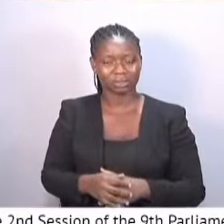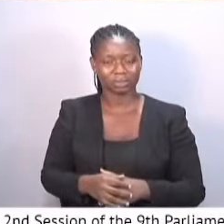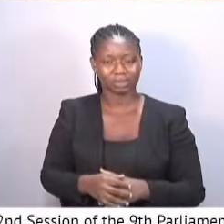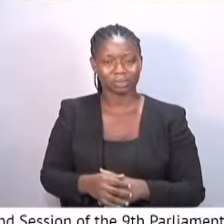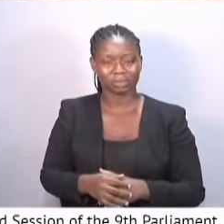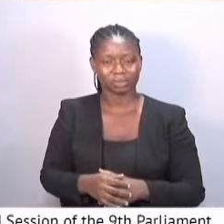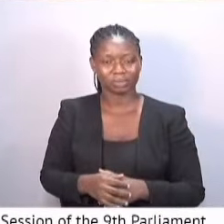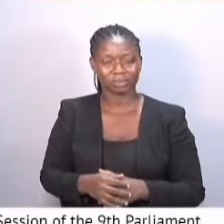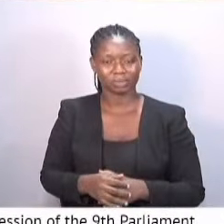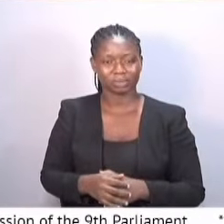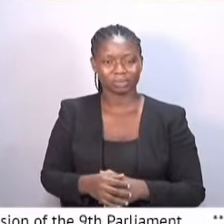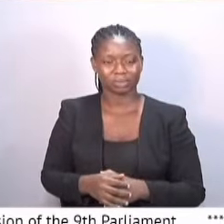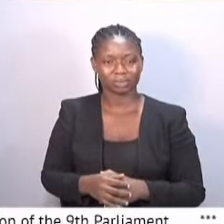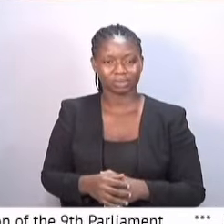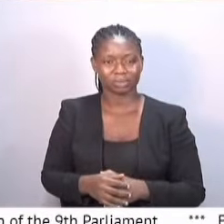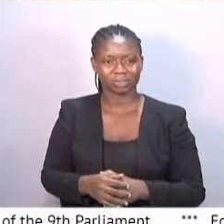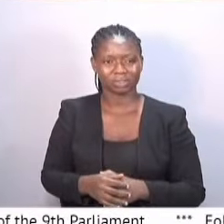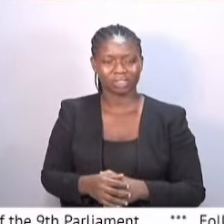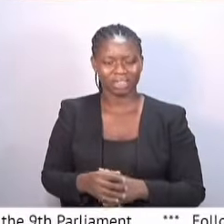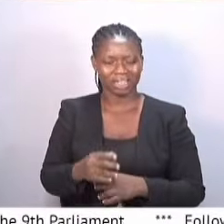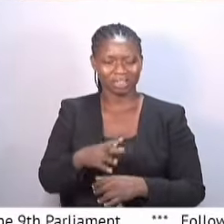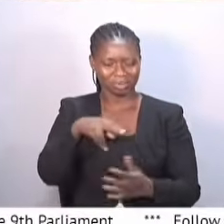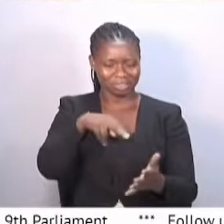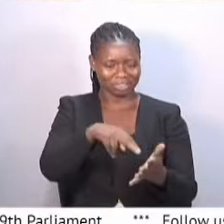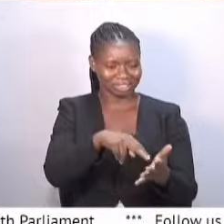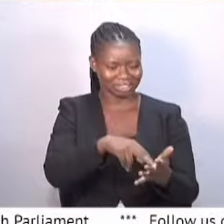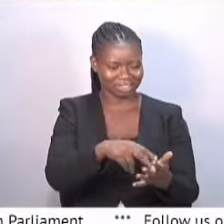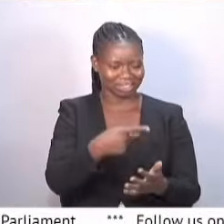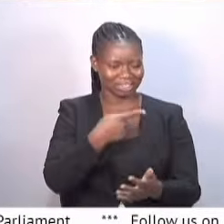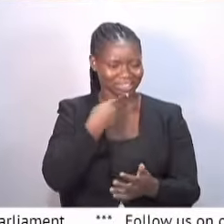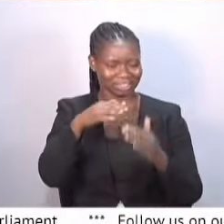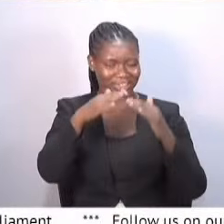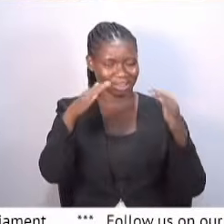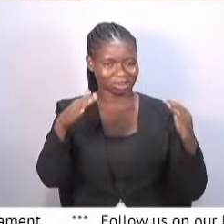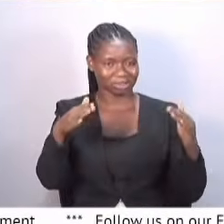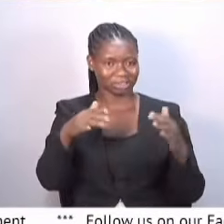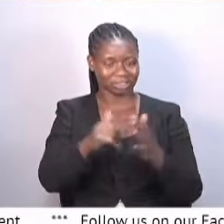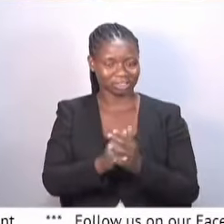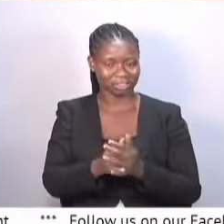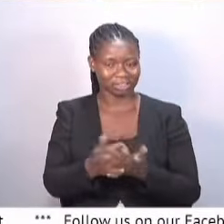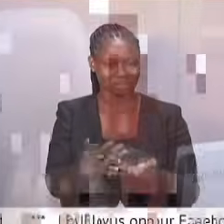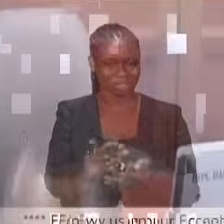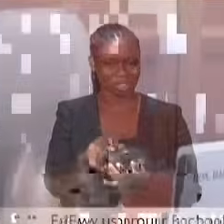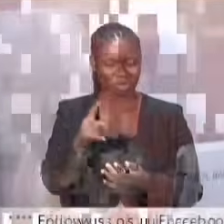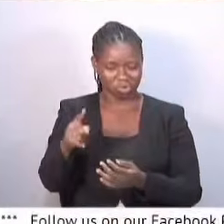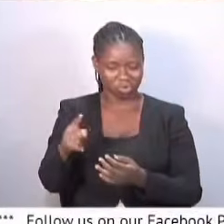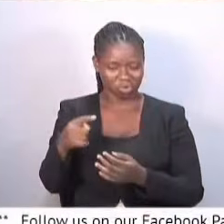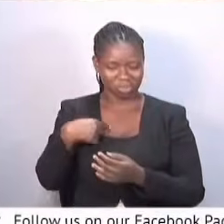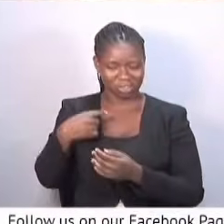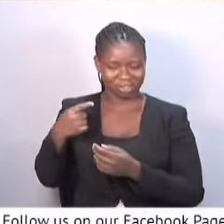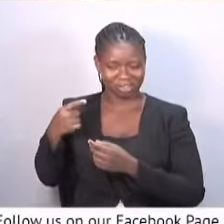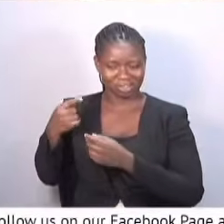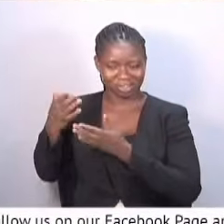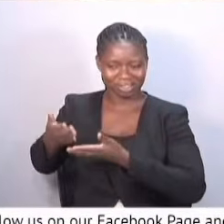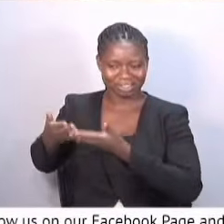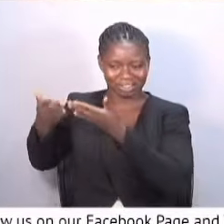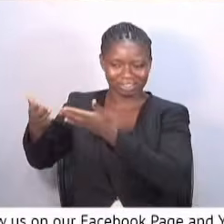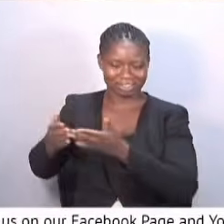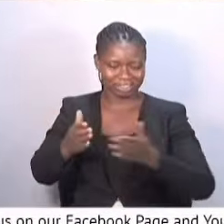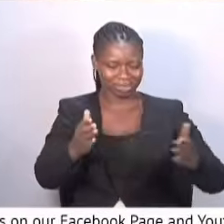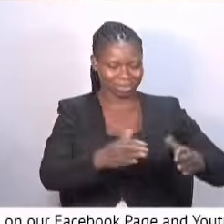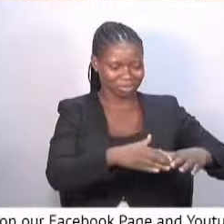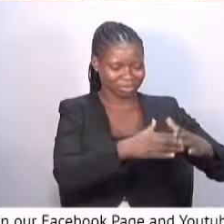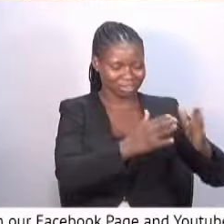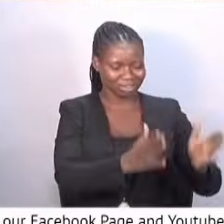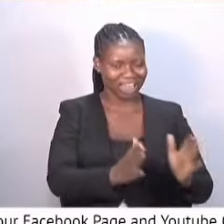witness, the dispatch box, and tell the House that you will suggest that the